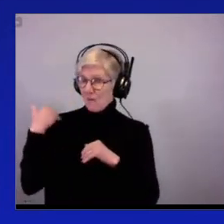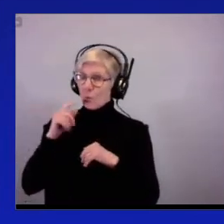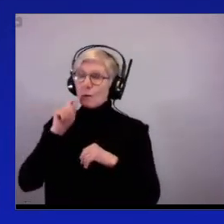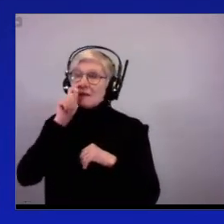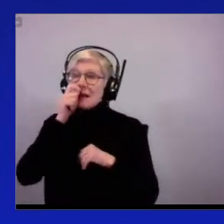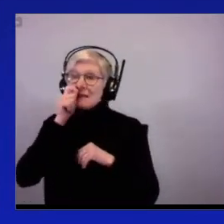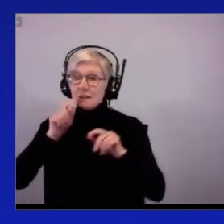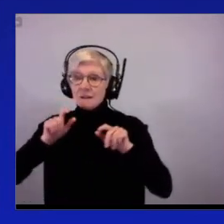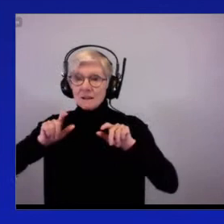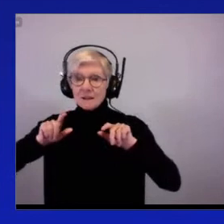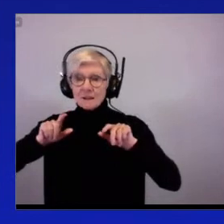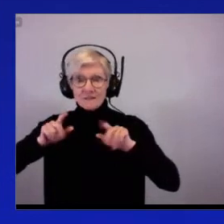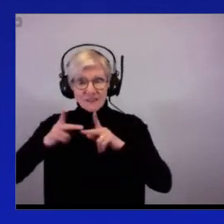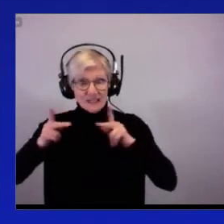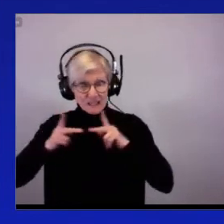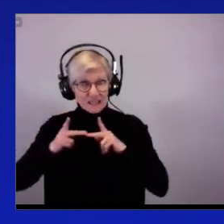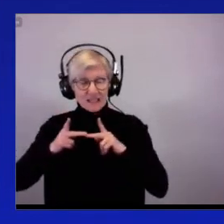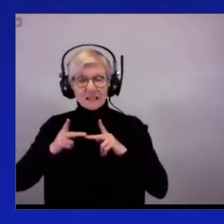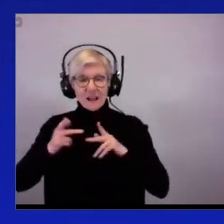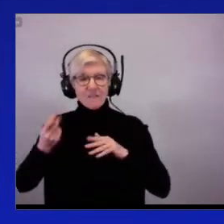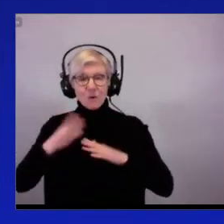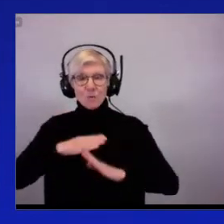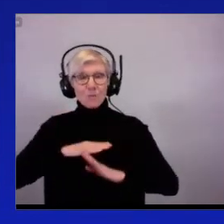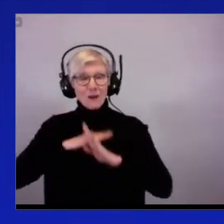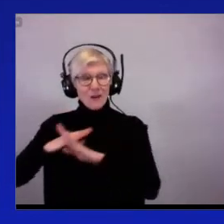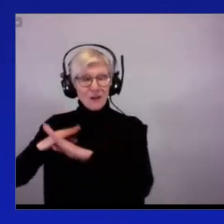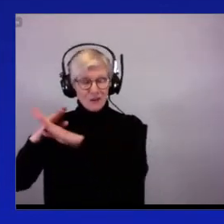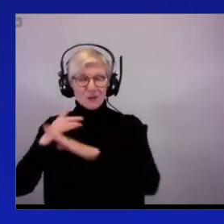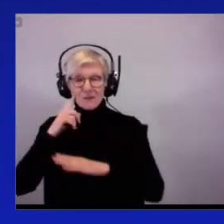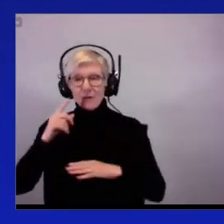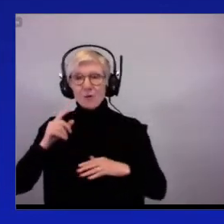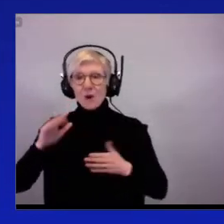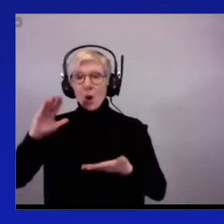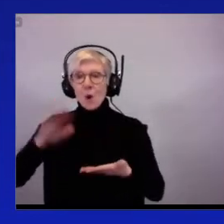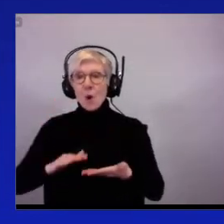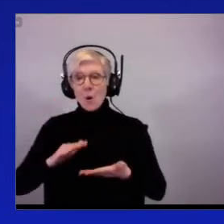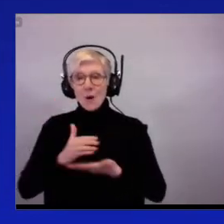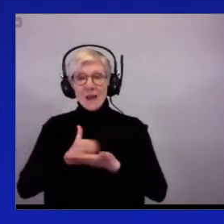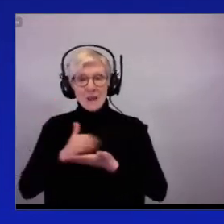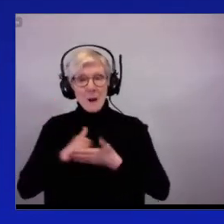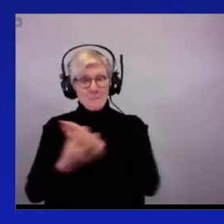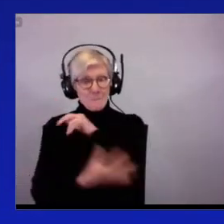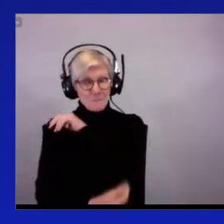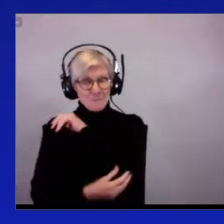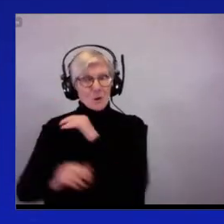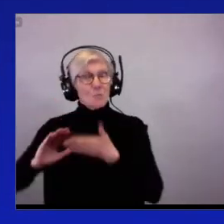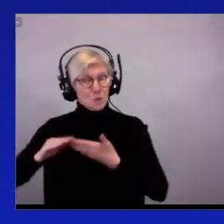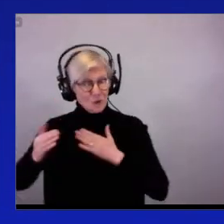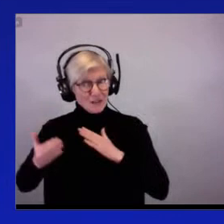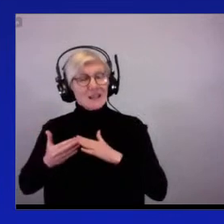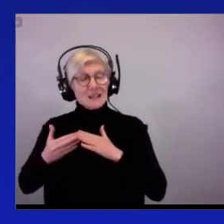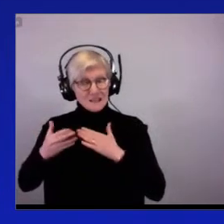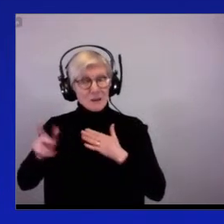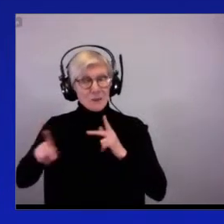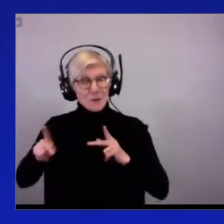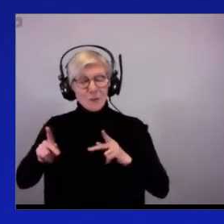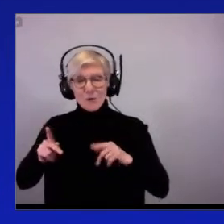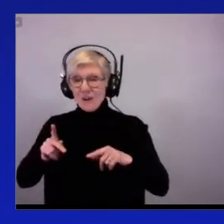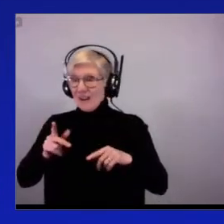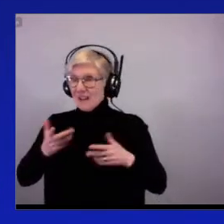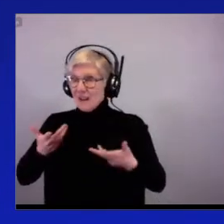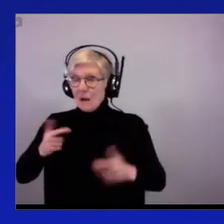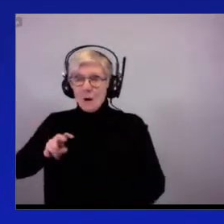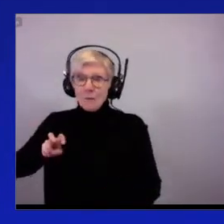we had heard about challenges, especially for lower income communities, residents there who have